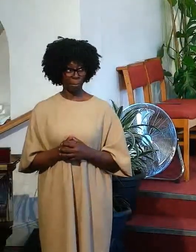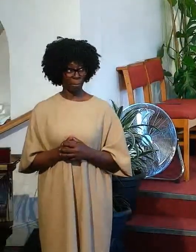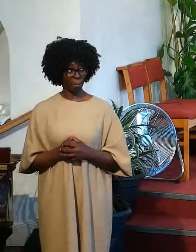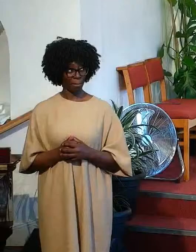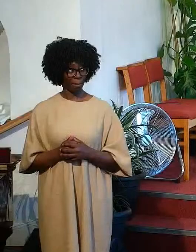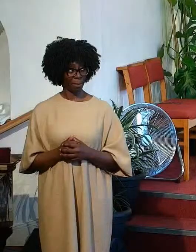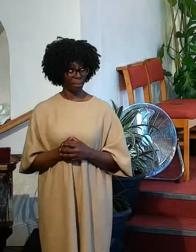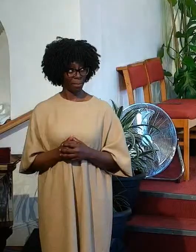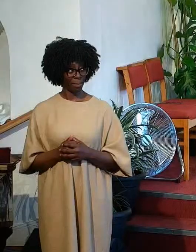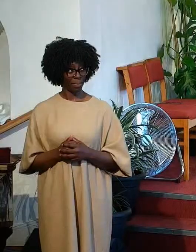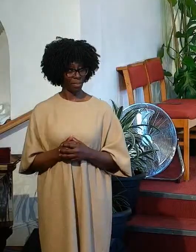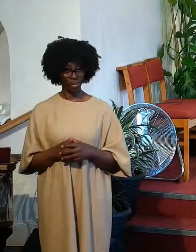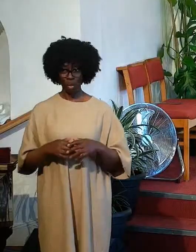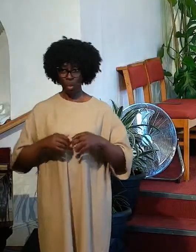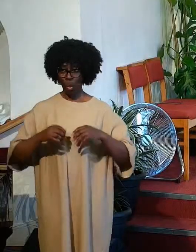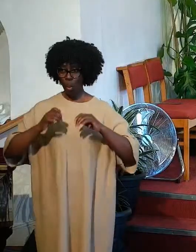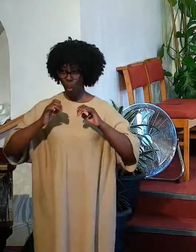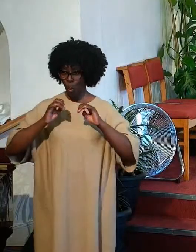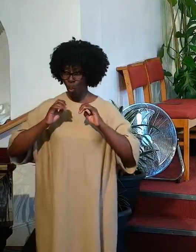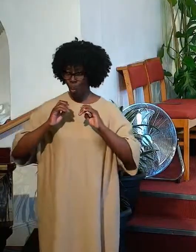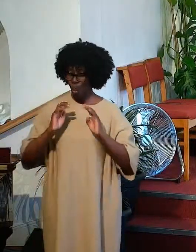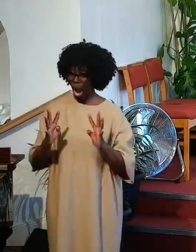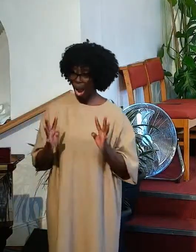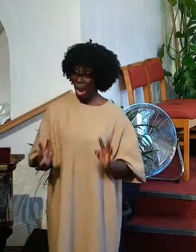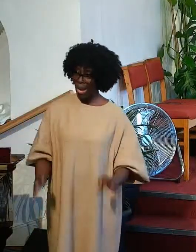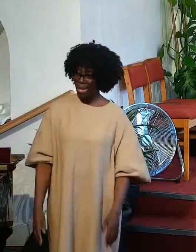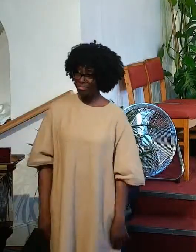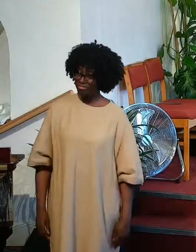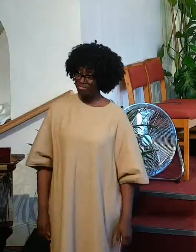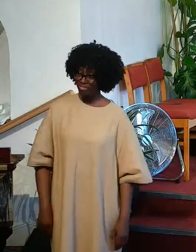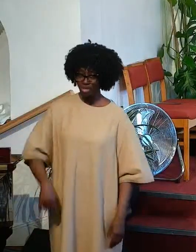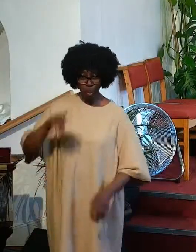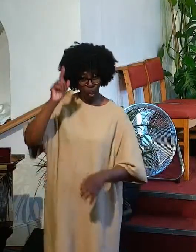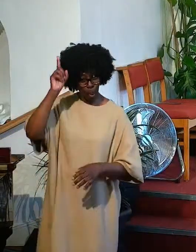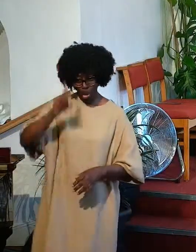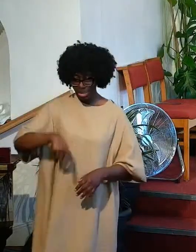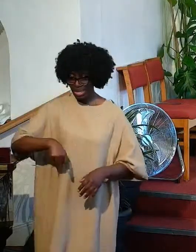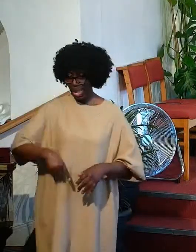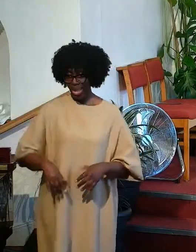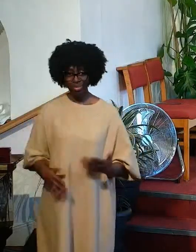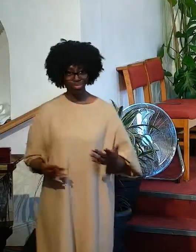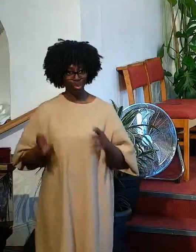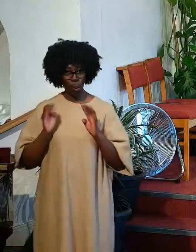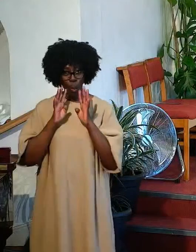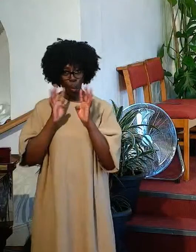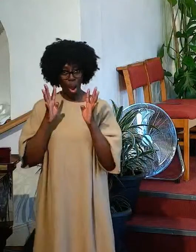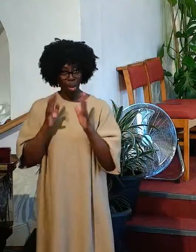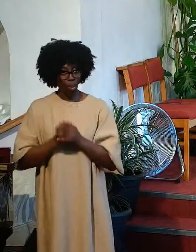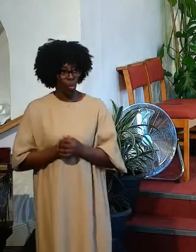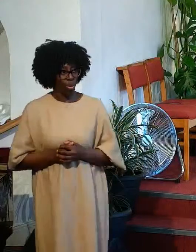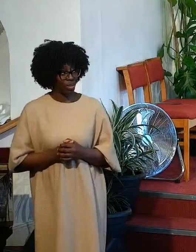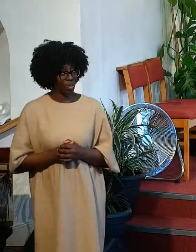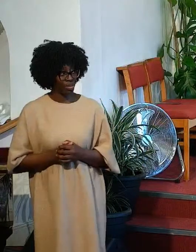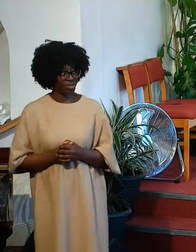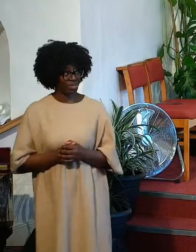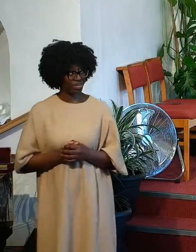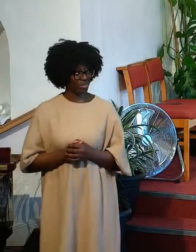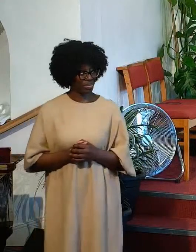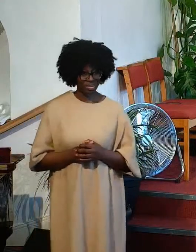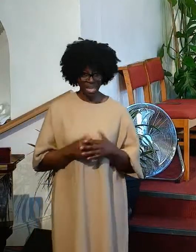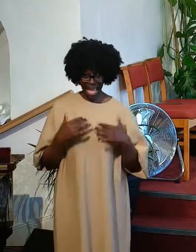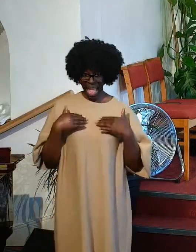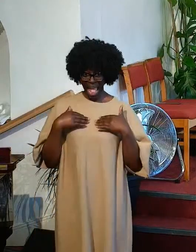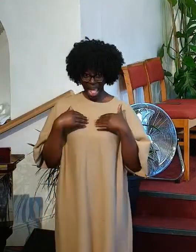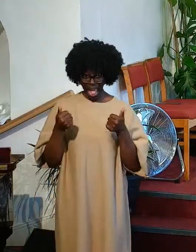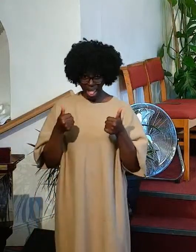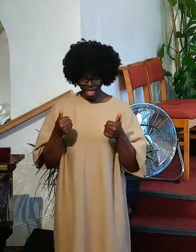What else can I say but wow, what a day. What an explanation of God's word and health